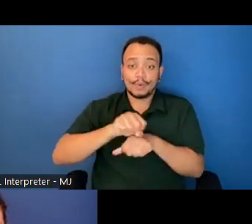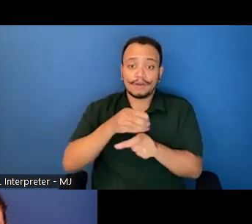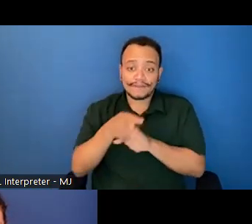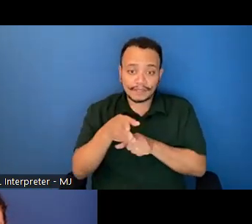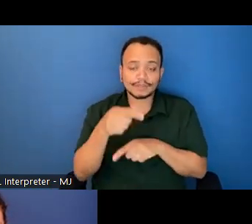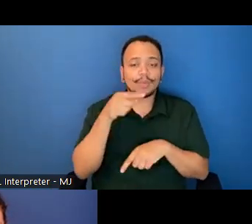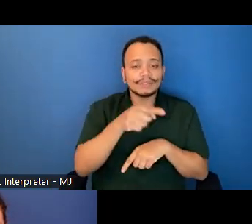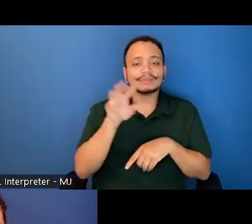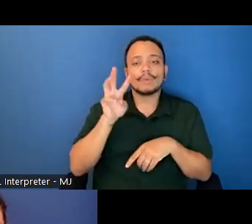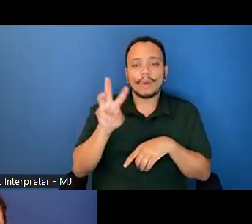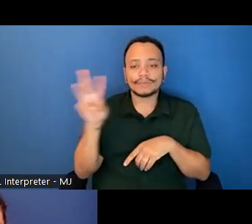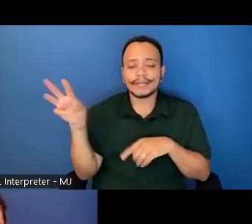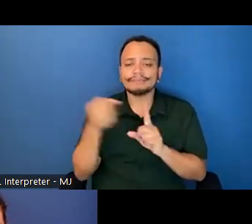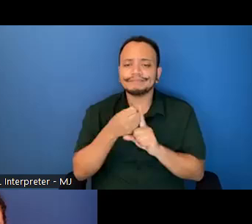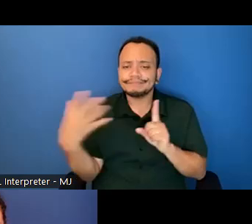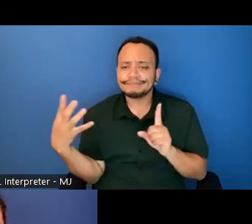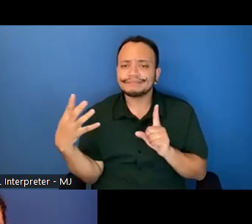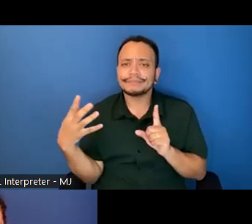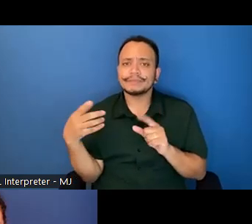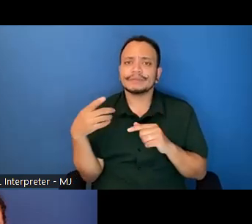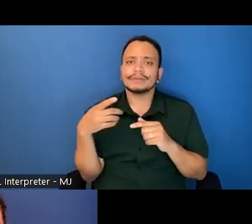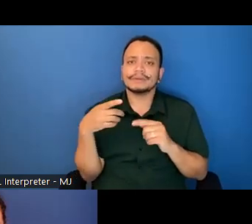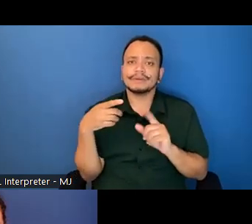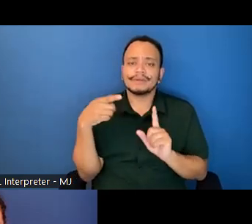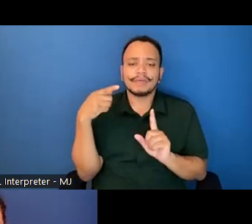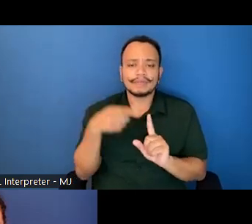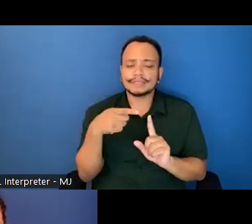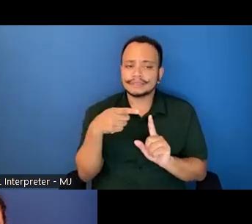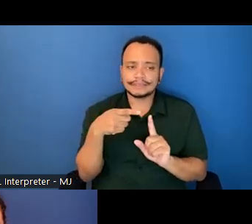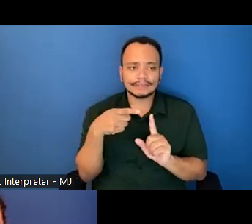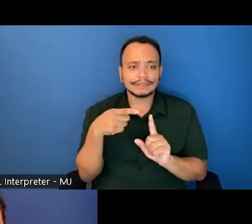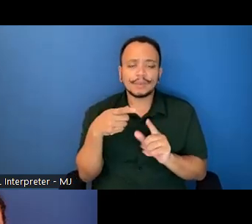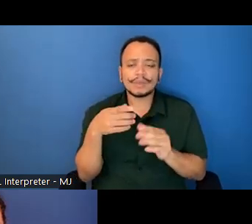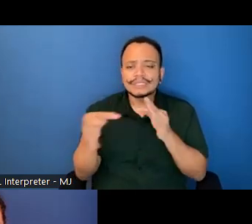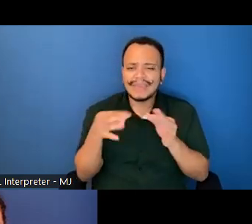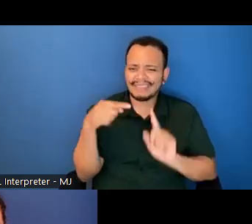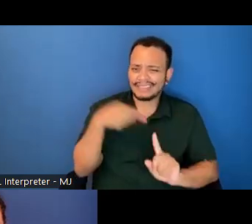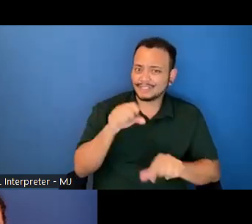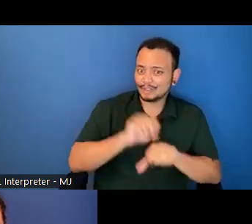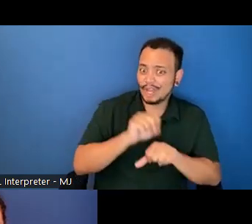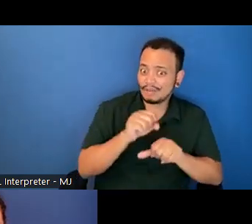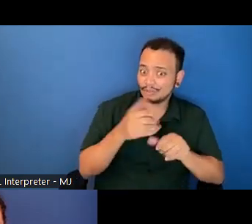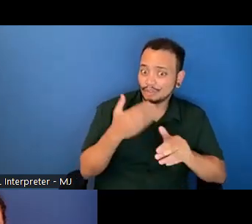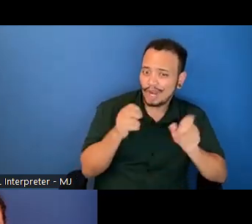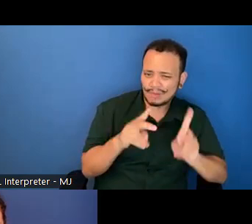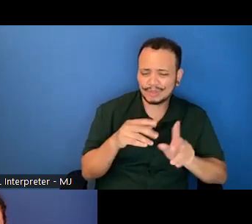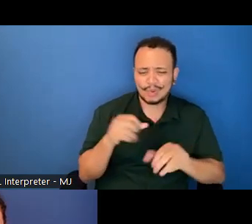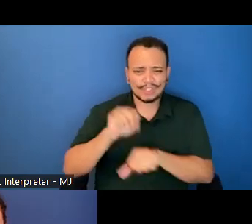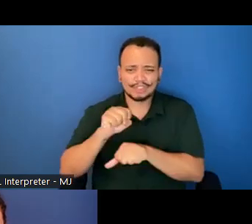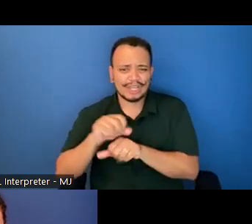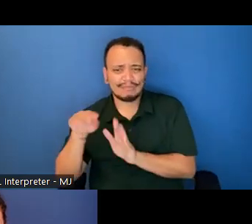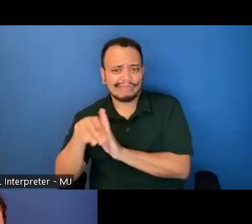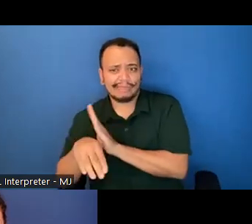it usually talks about it being a bright prospect or not. Um, and so